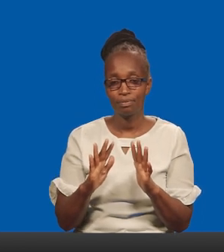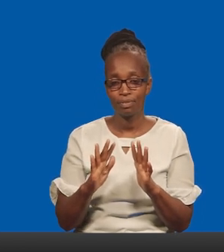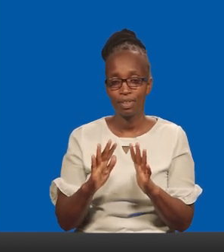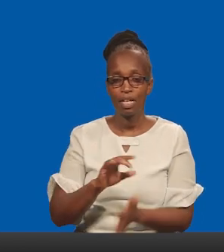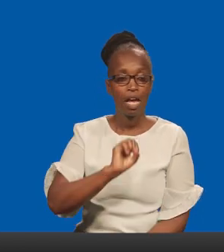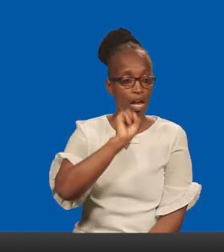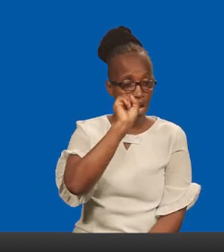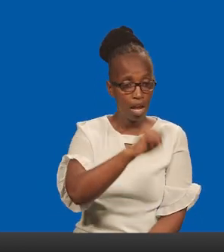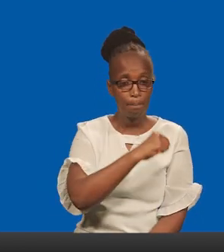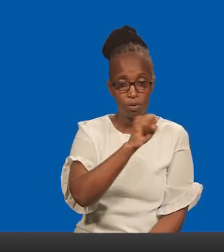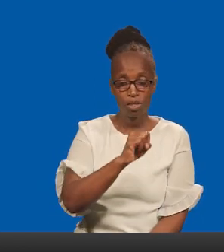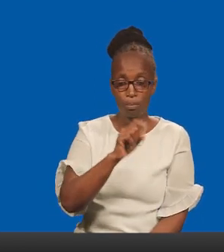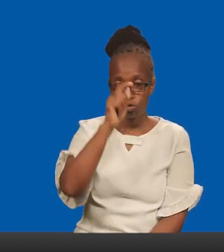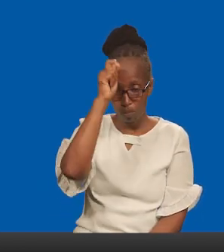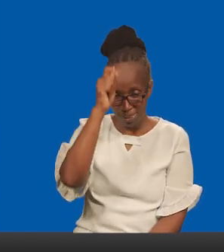and